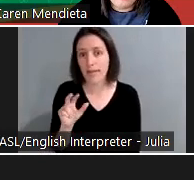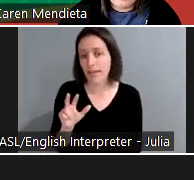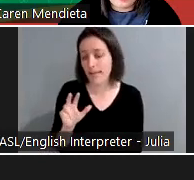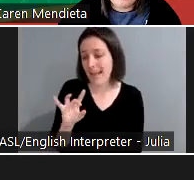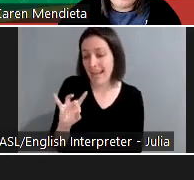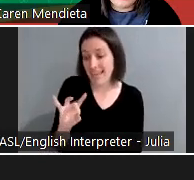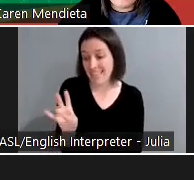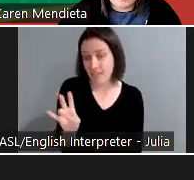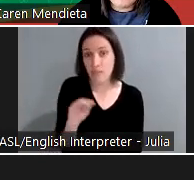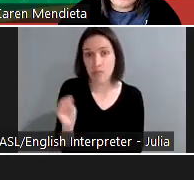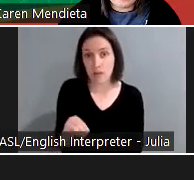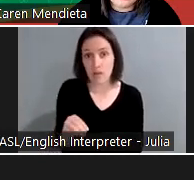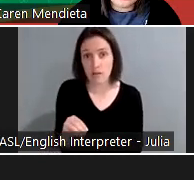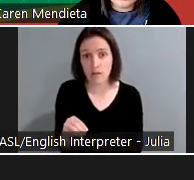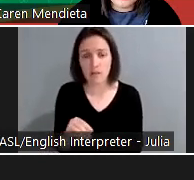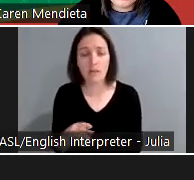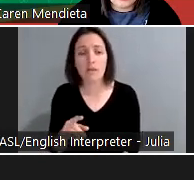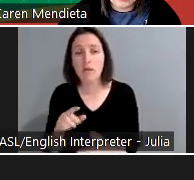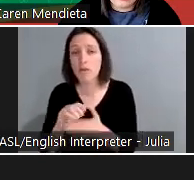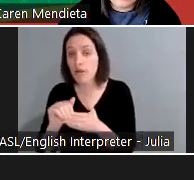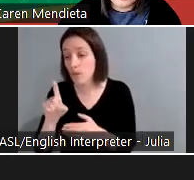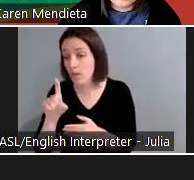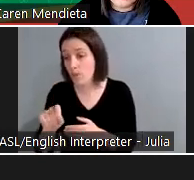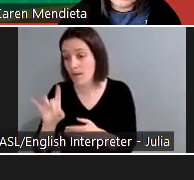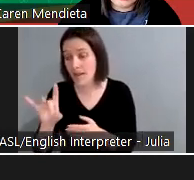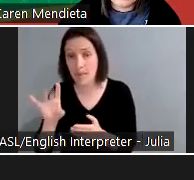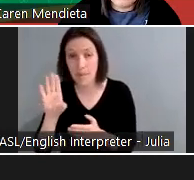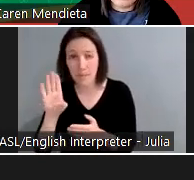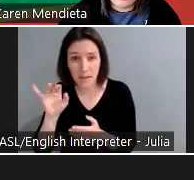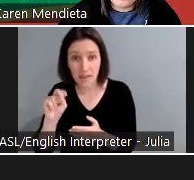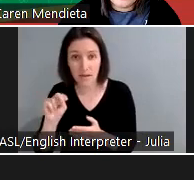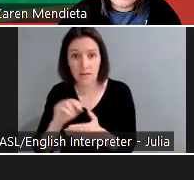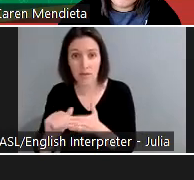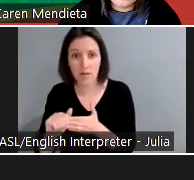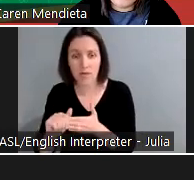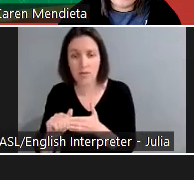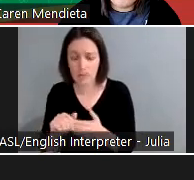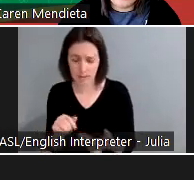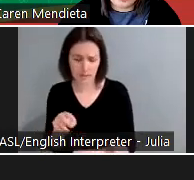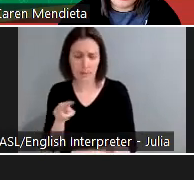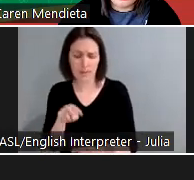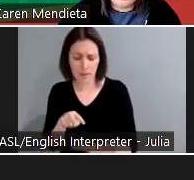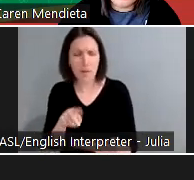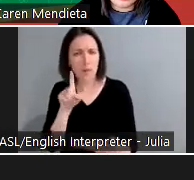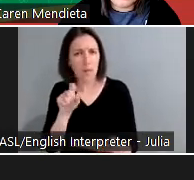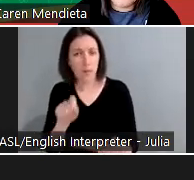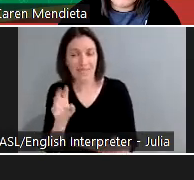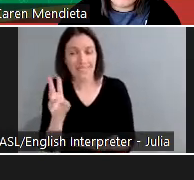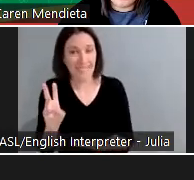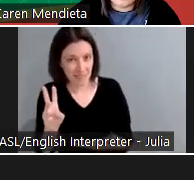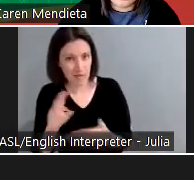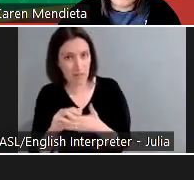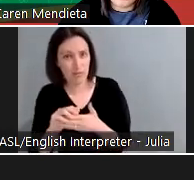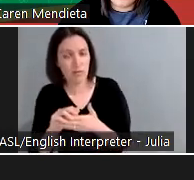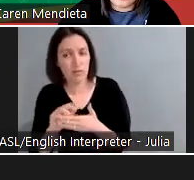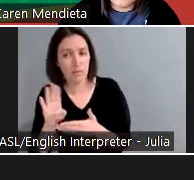the 1.8 billion in benefit dollars issued, our data shows just over 1.6 billion benefit dollars used as of